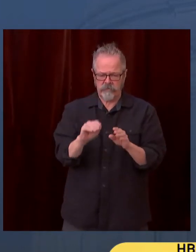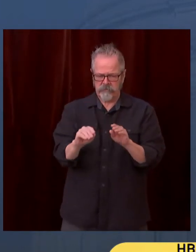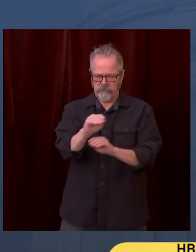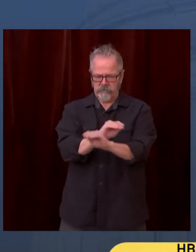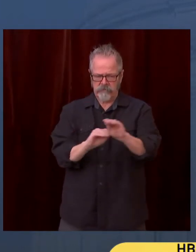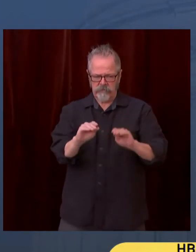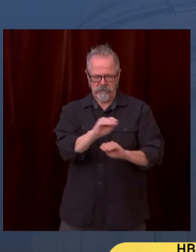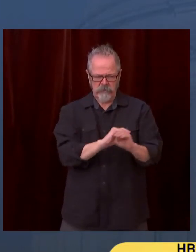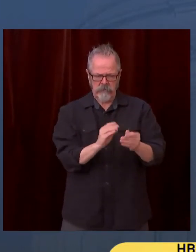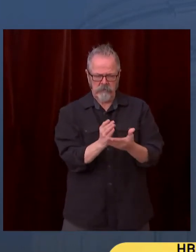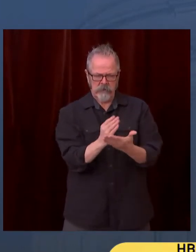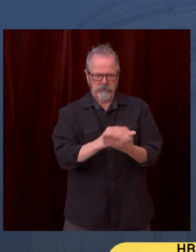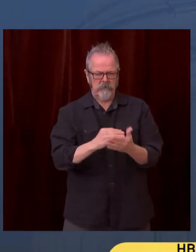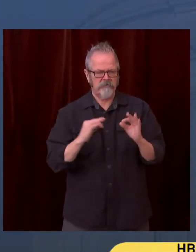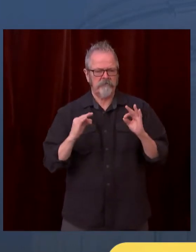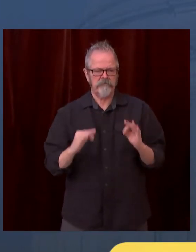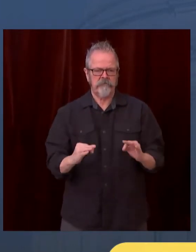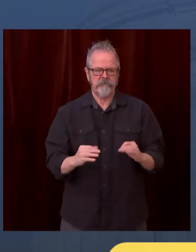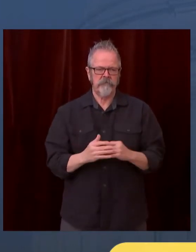1367.